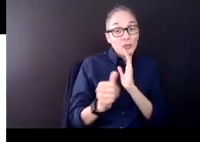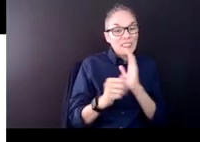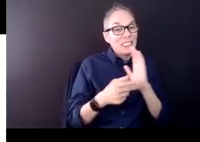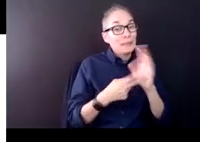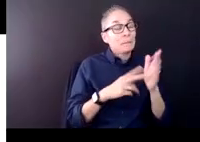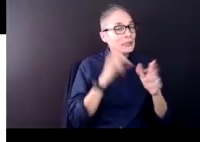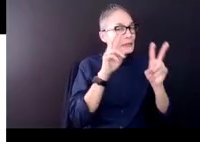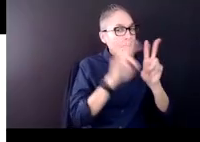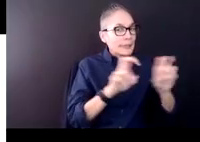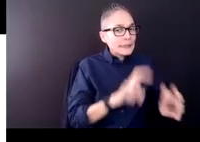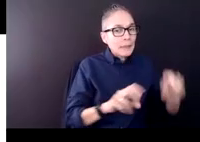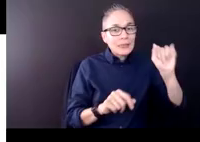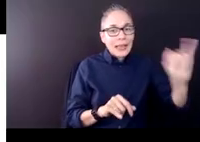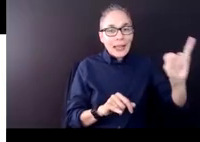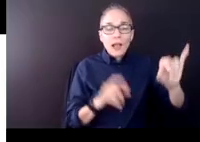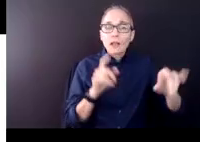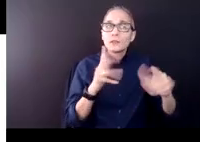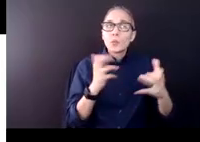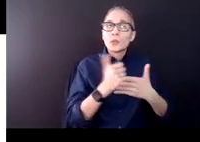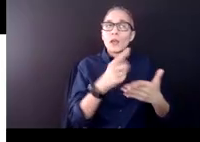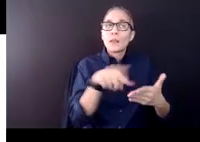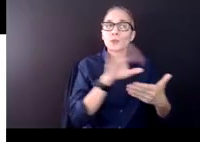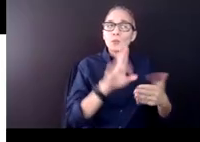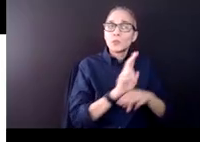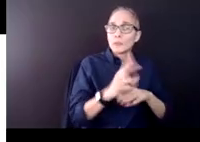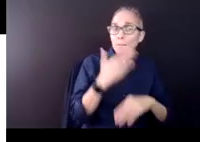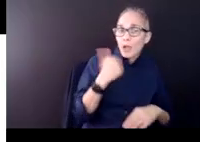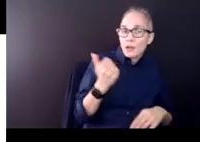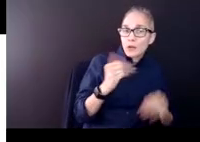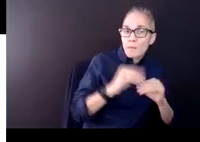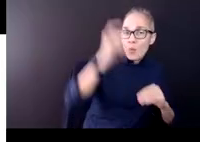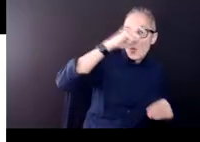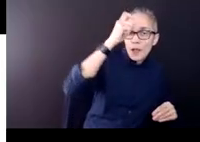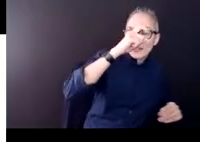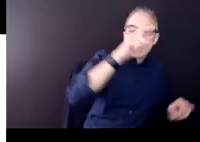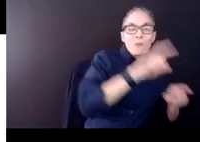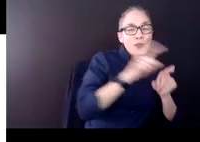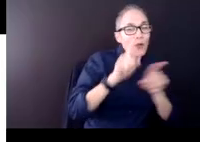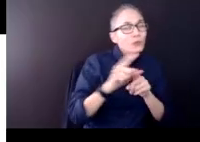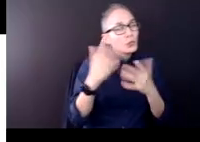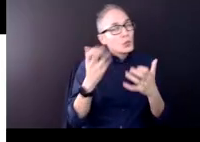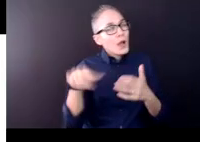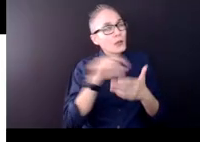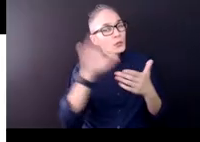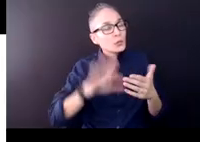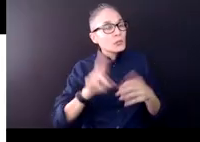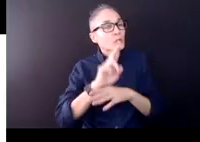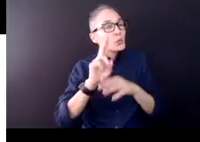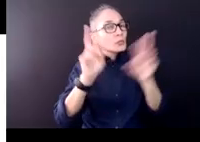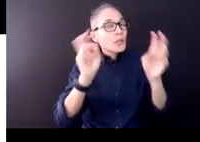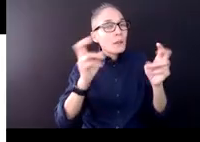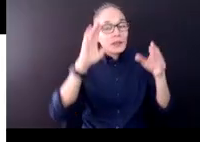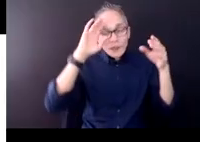So to help students use AI more wisely and with discernment, have them research topics that focus on the